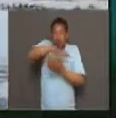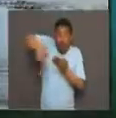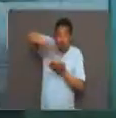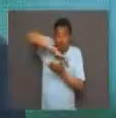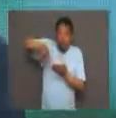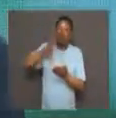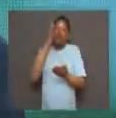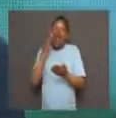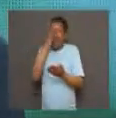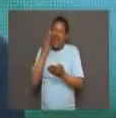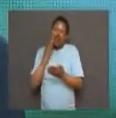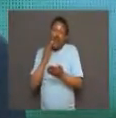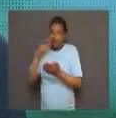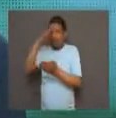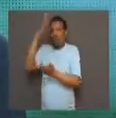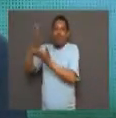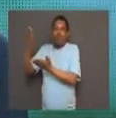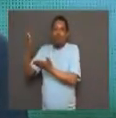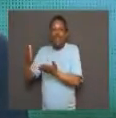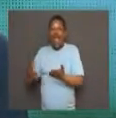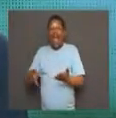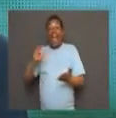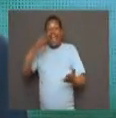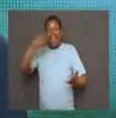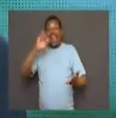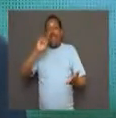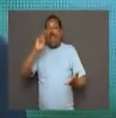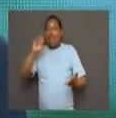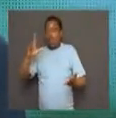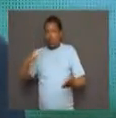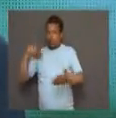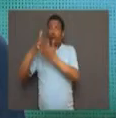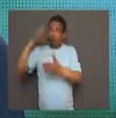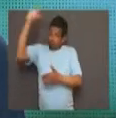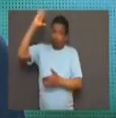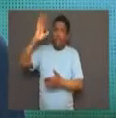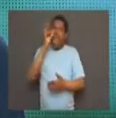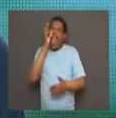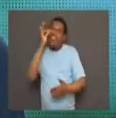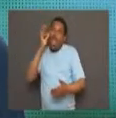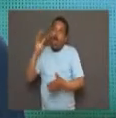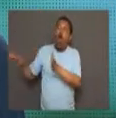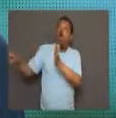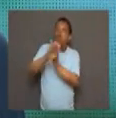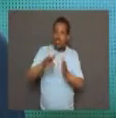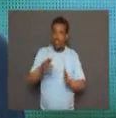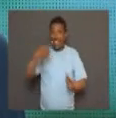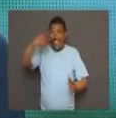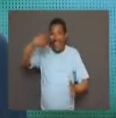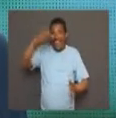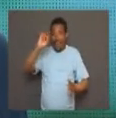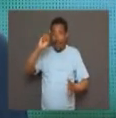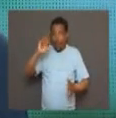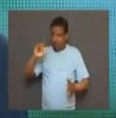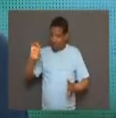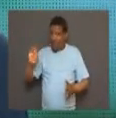Somalia. The Ganale River does reach the Indian Ocean.